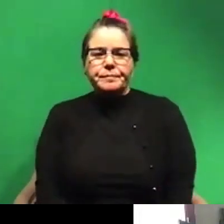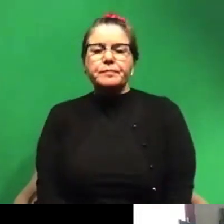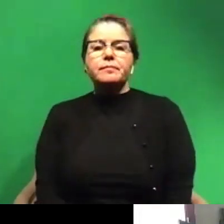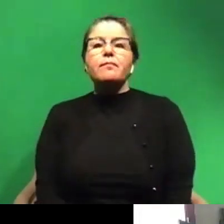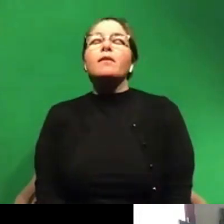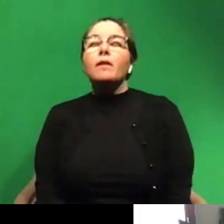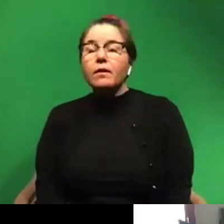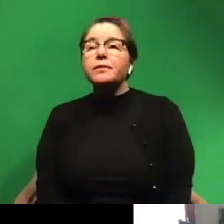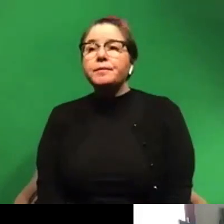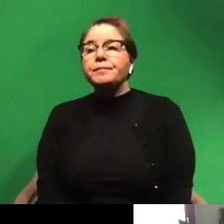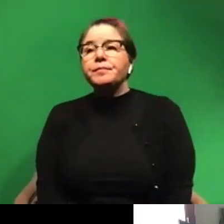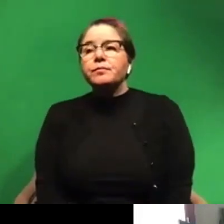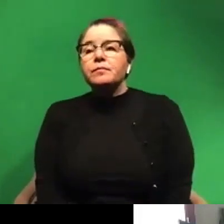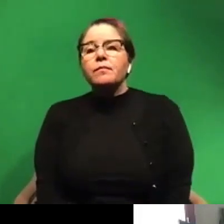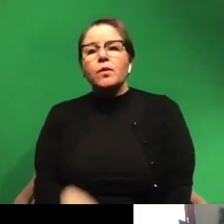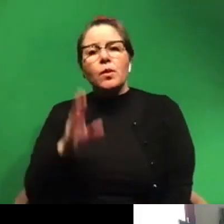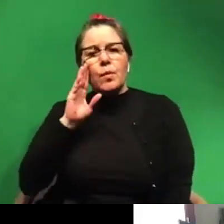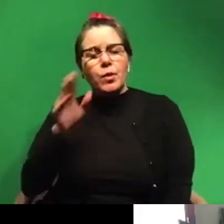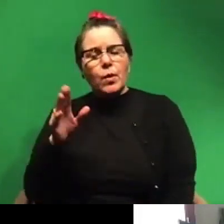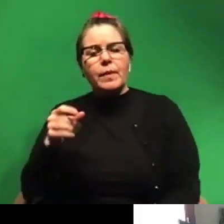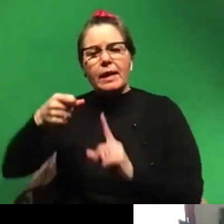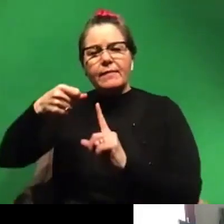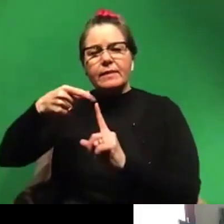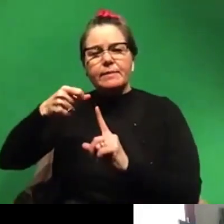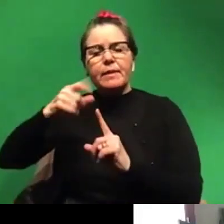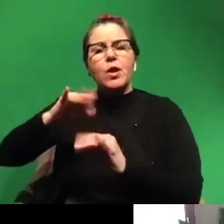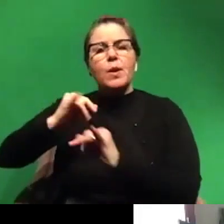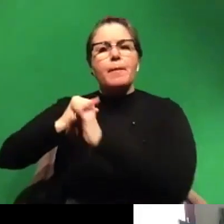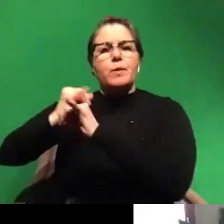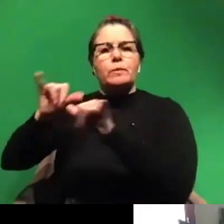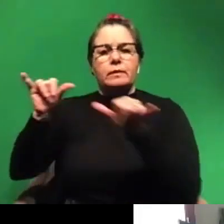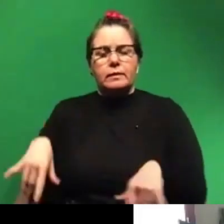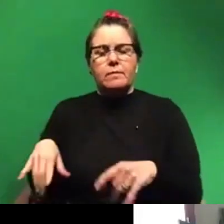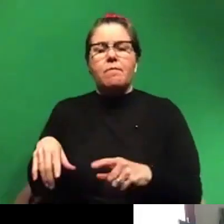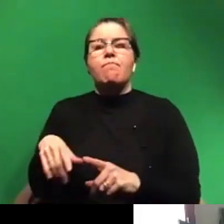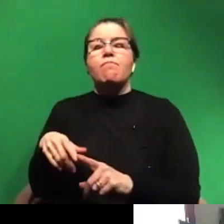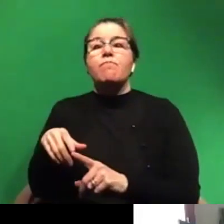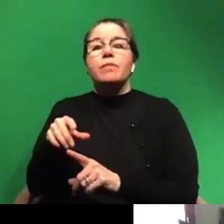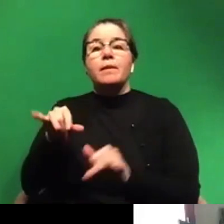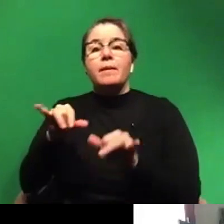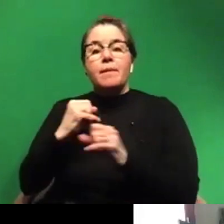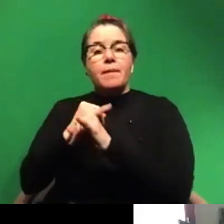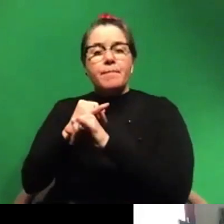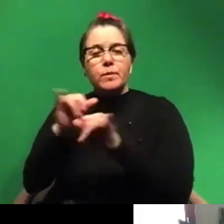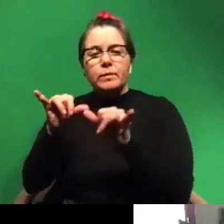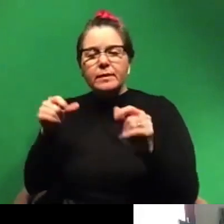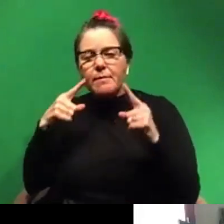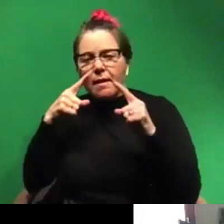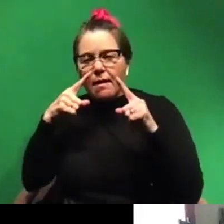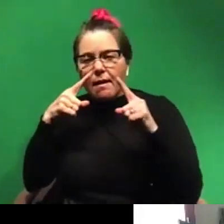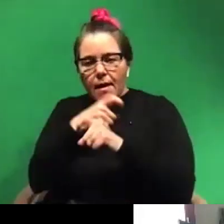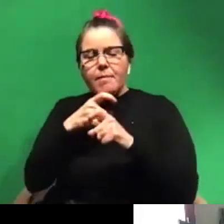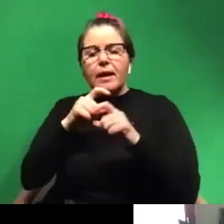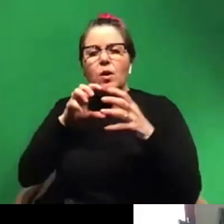that they stimulate the immune system. So the immune system is this complicated group of cells